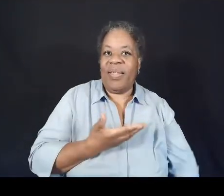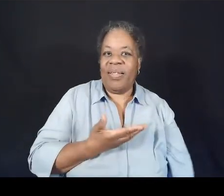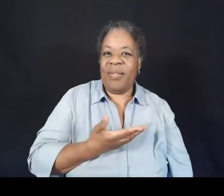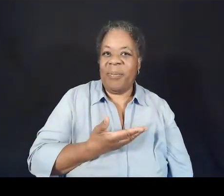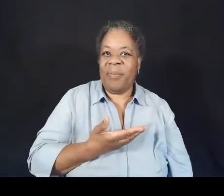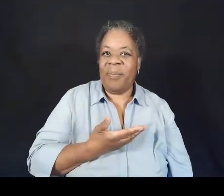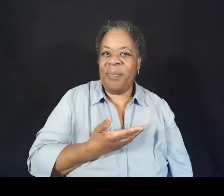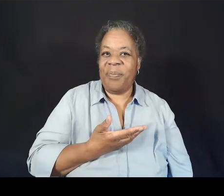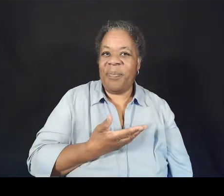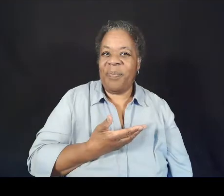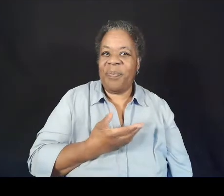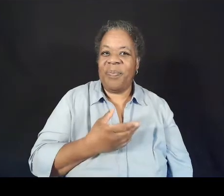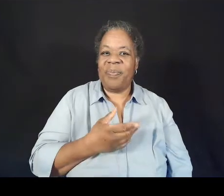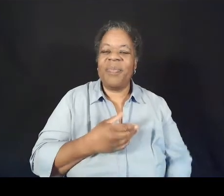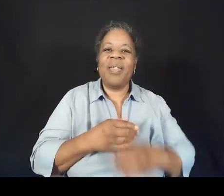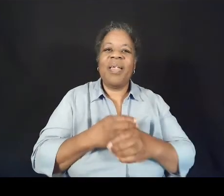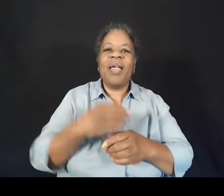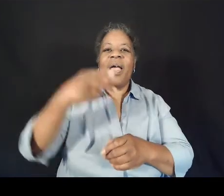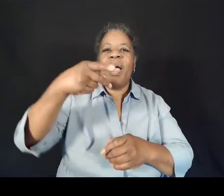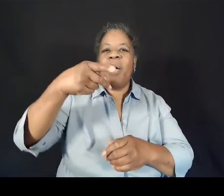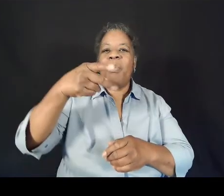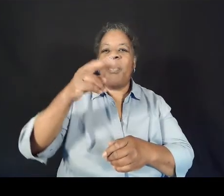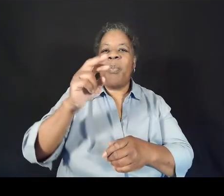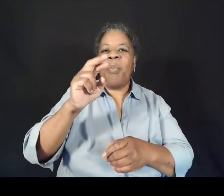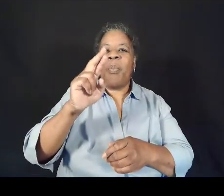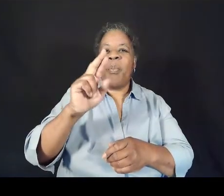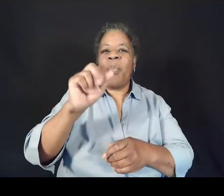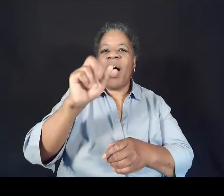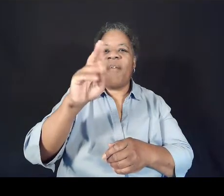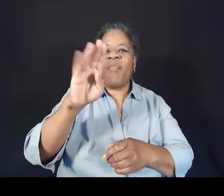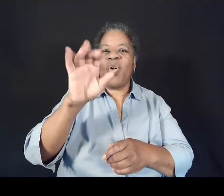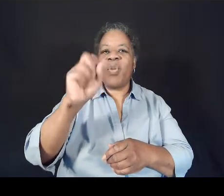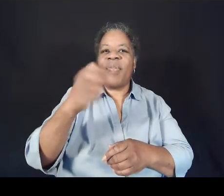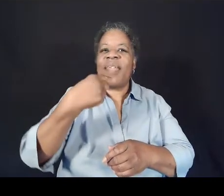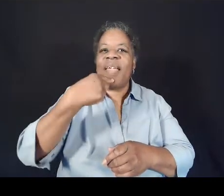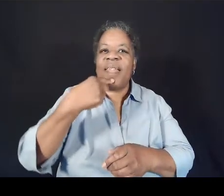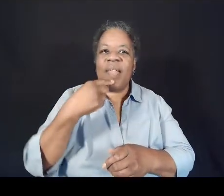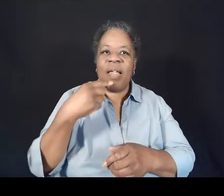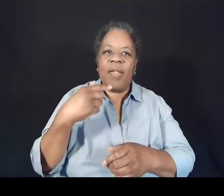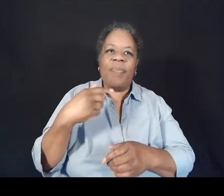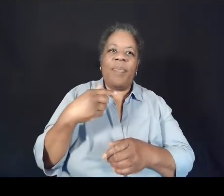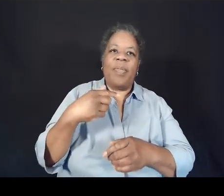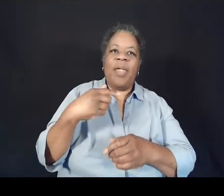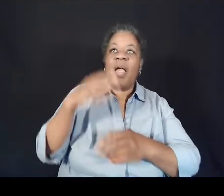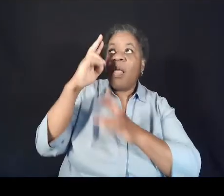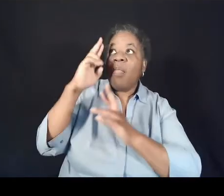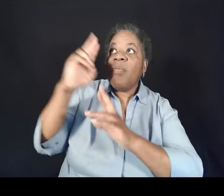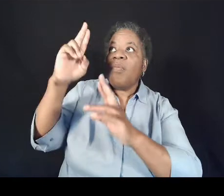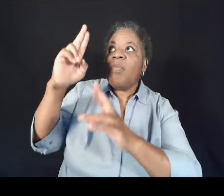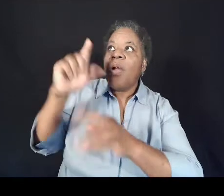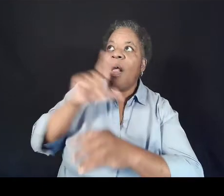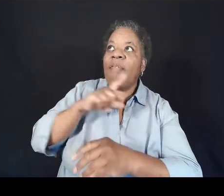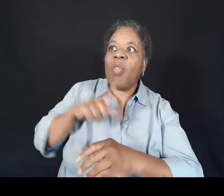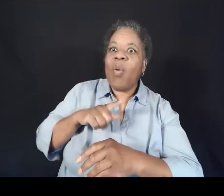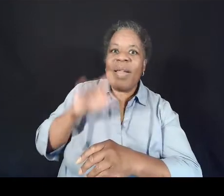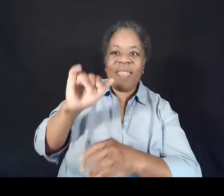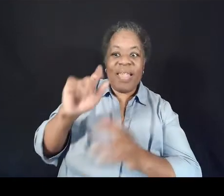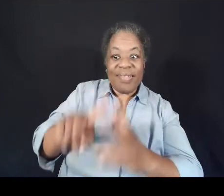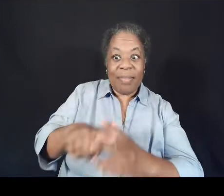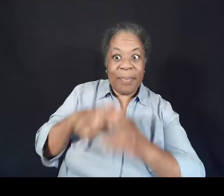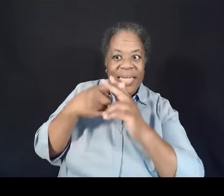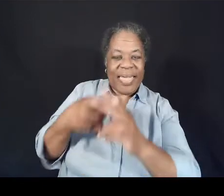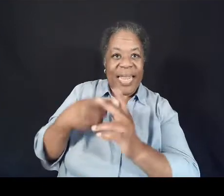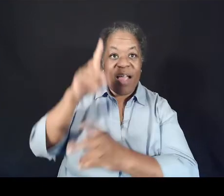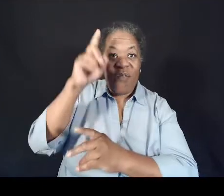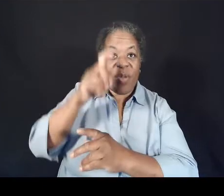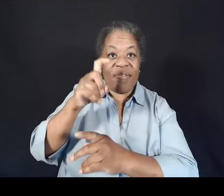Turning to Proverbs again, the fear of the Lord is the beginning of wisdom, and knowledge